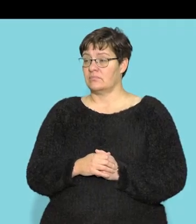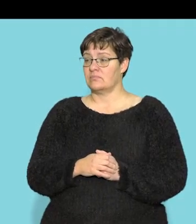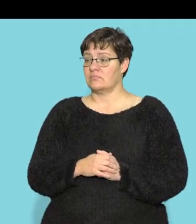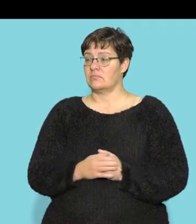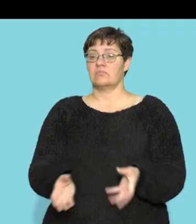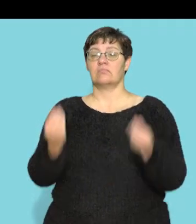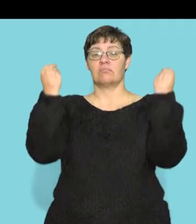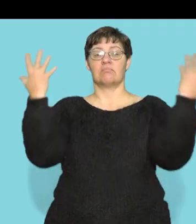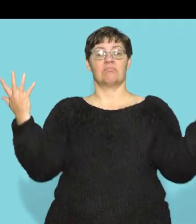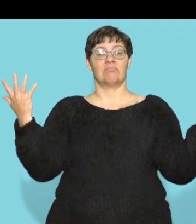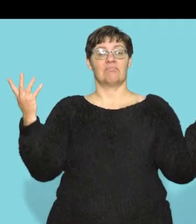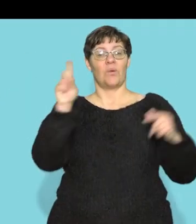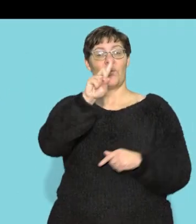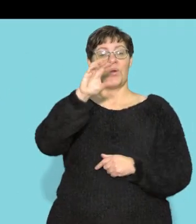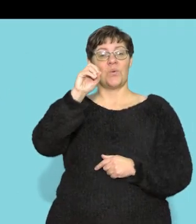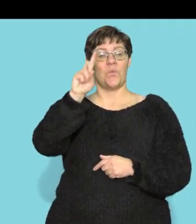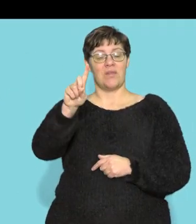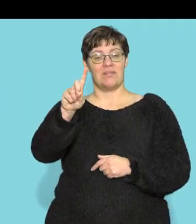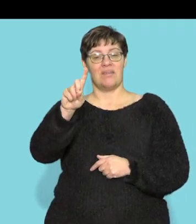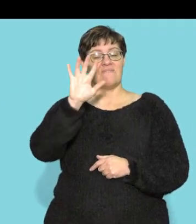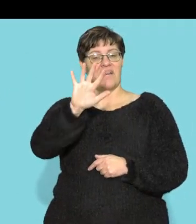198,450. What do you get?